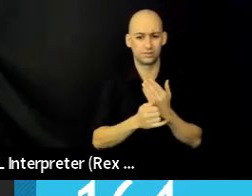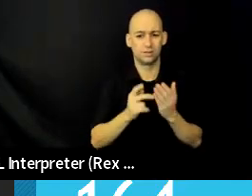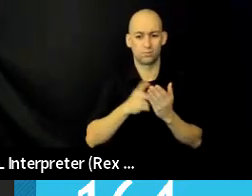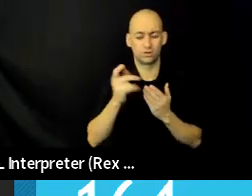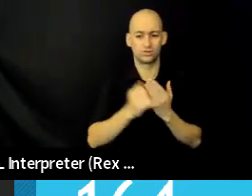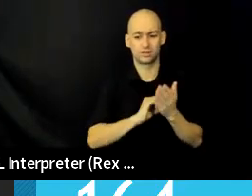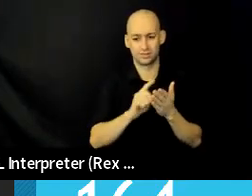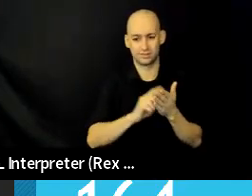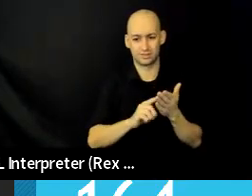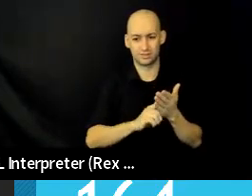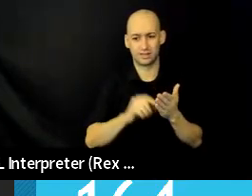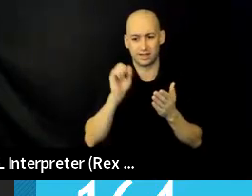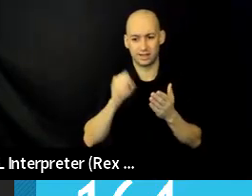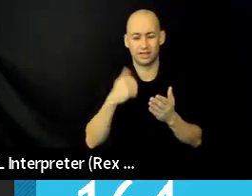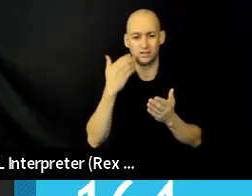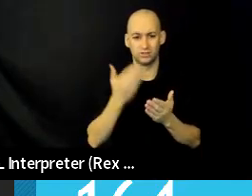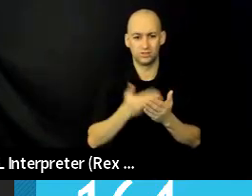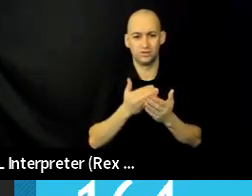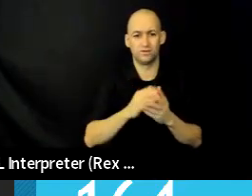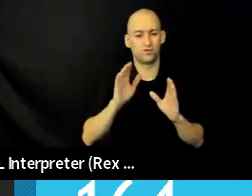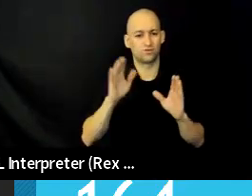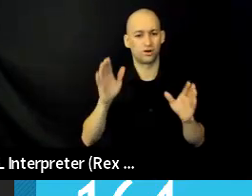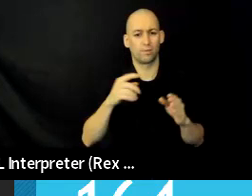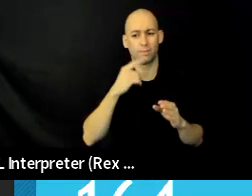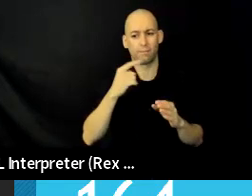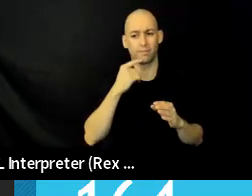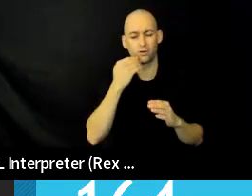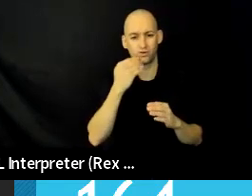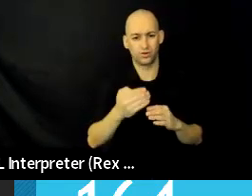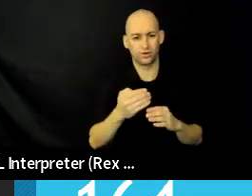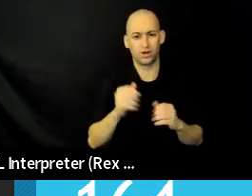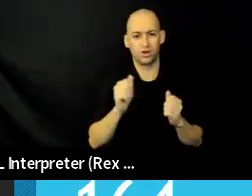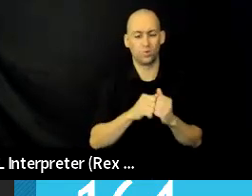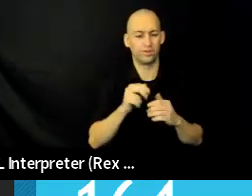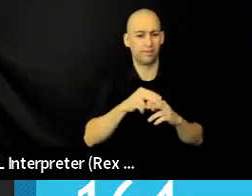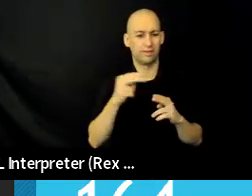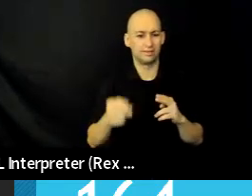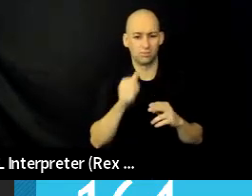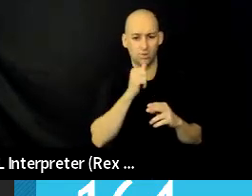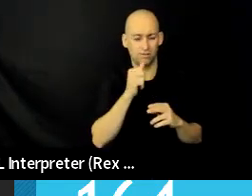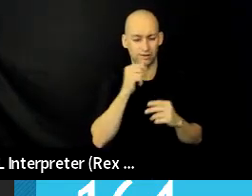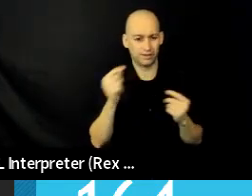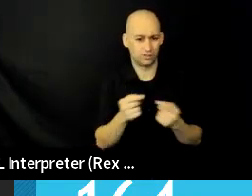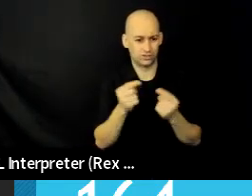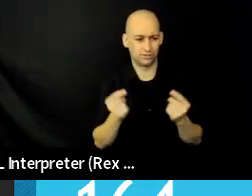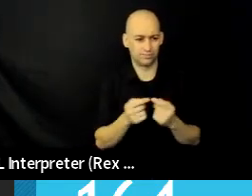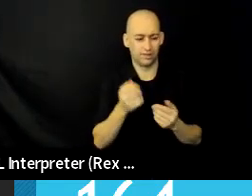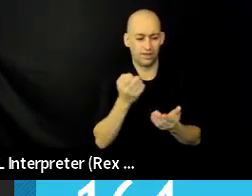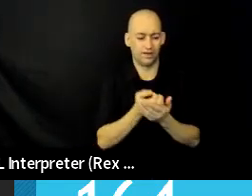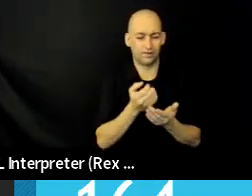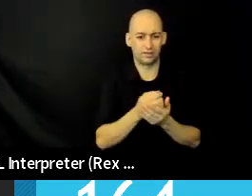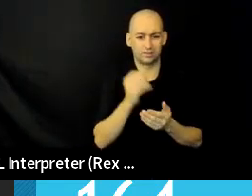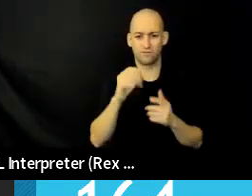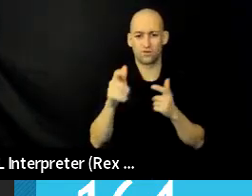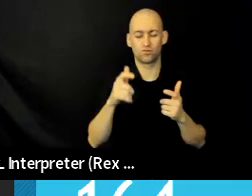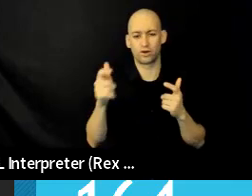designs that could achieve greater public good with less private injury. Evidence of